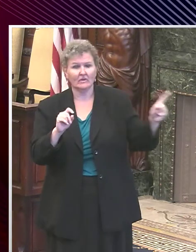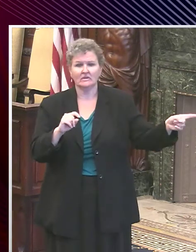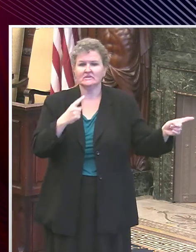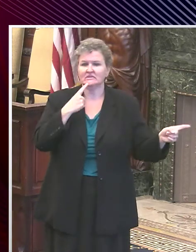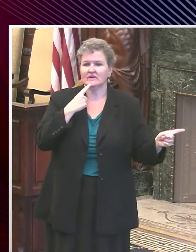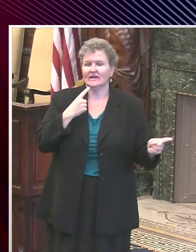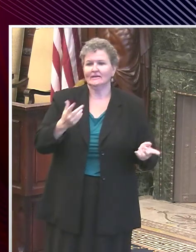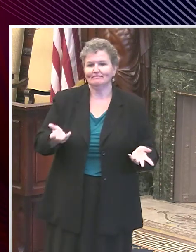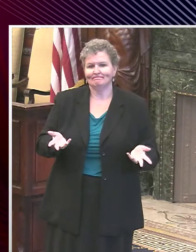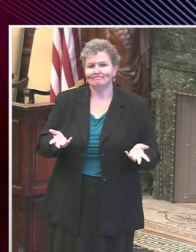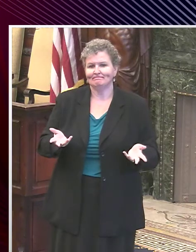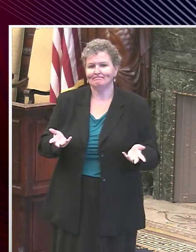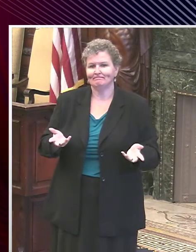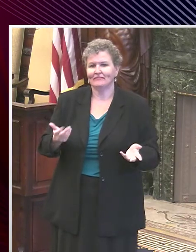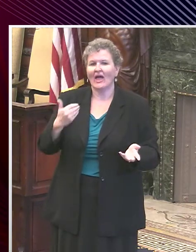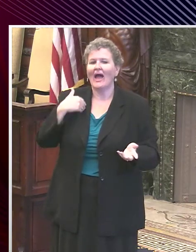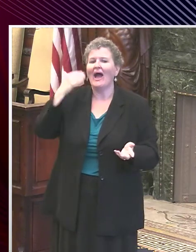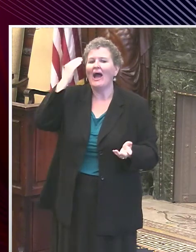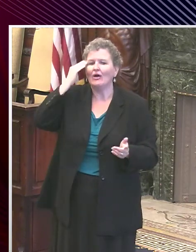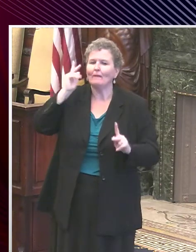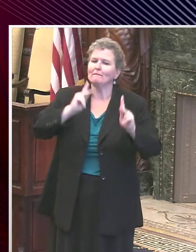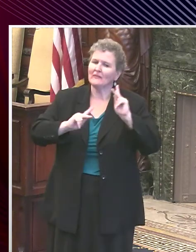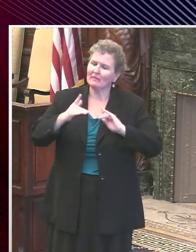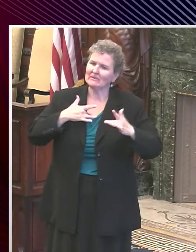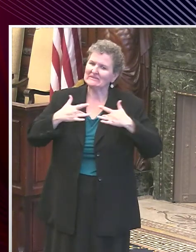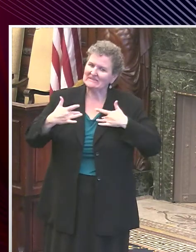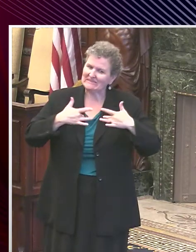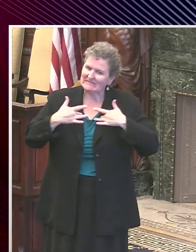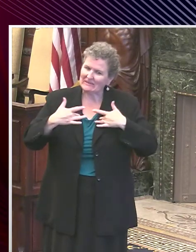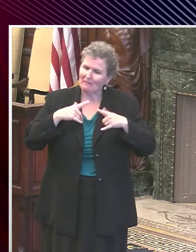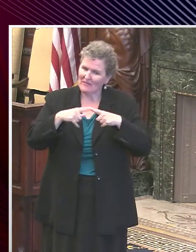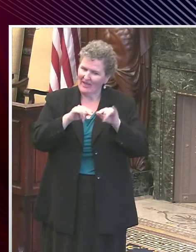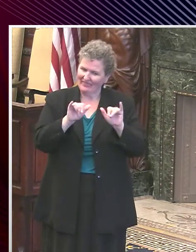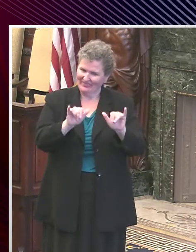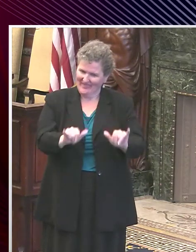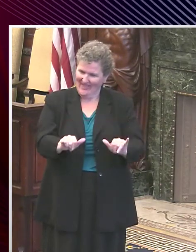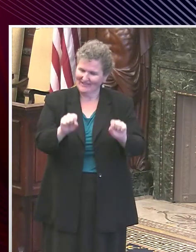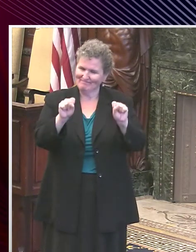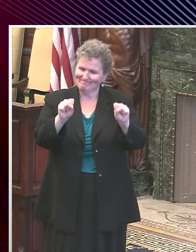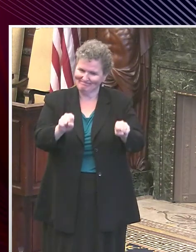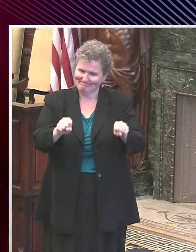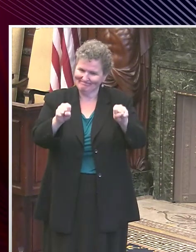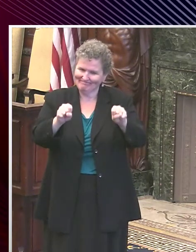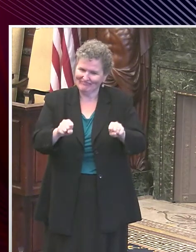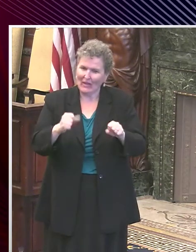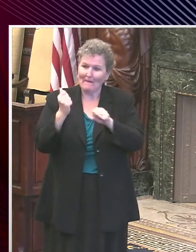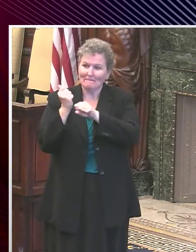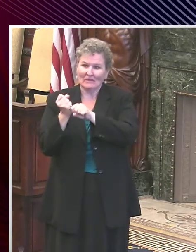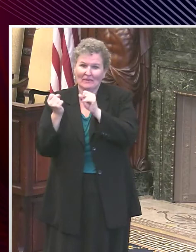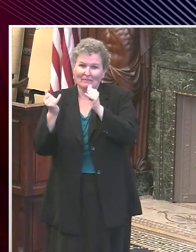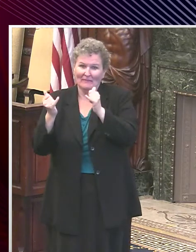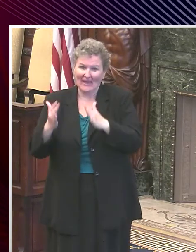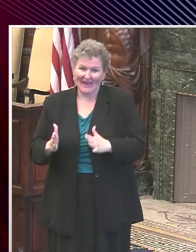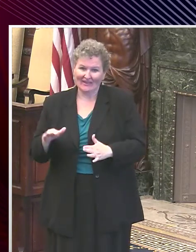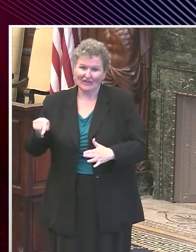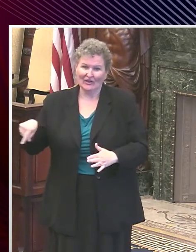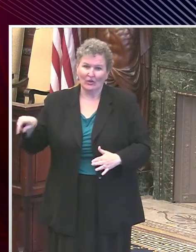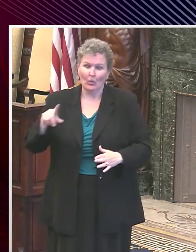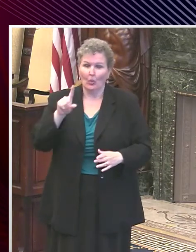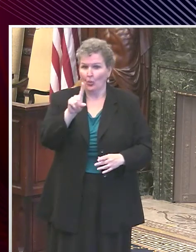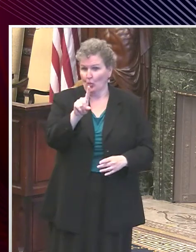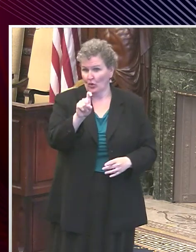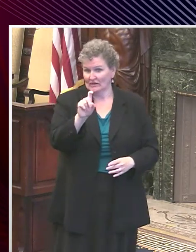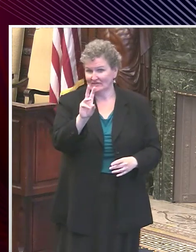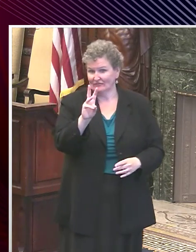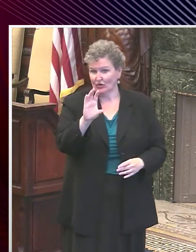I know that people are concerned about the fact that we have 15 cases in baseball players, but let's remember that we're getting 164 cases in Philadelphia residents